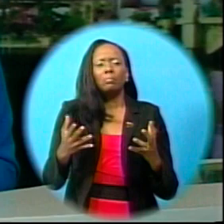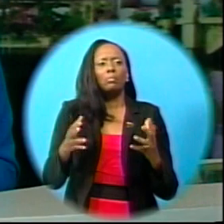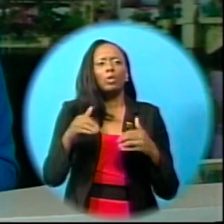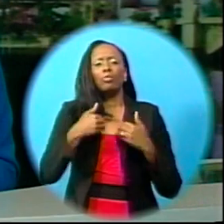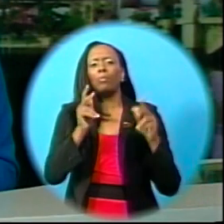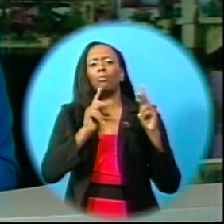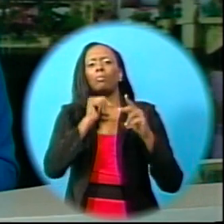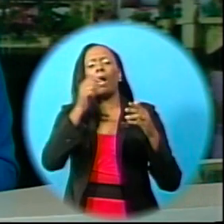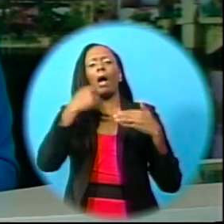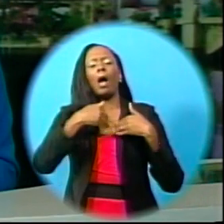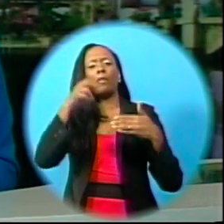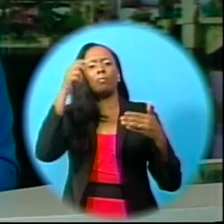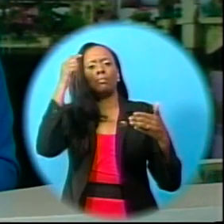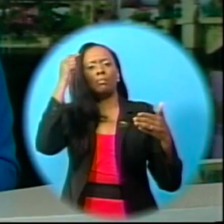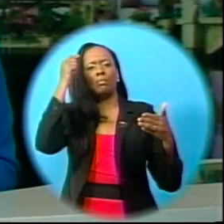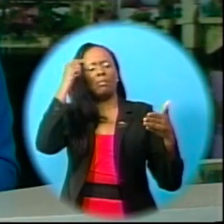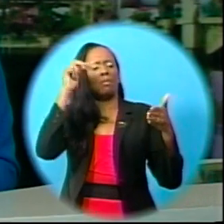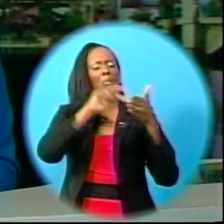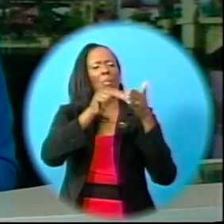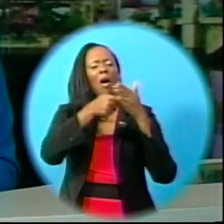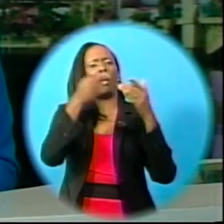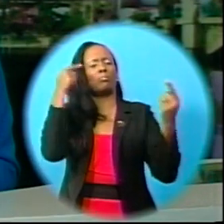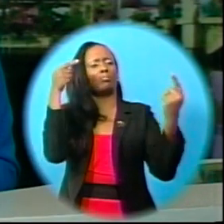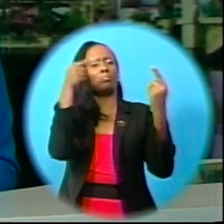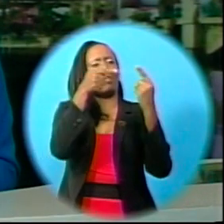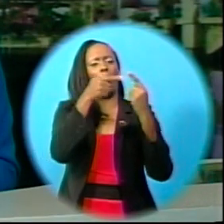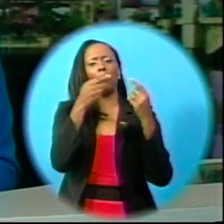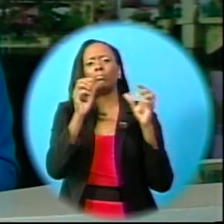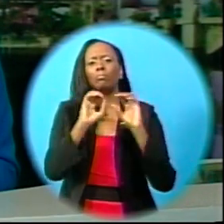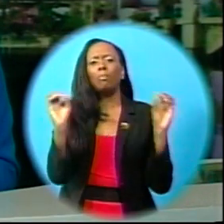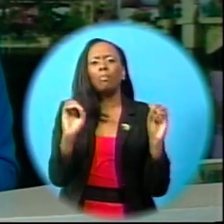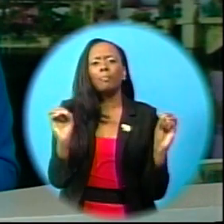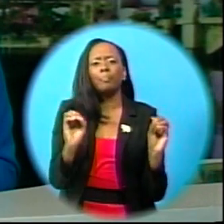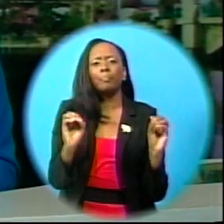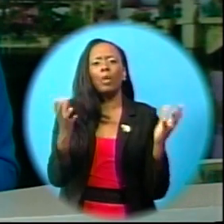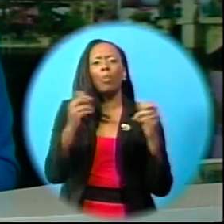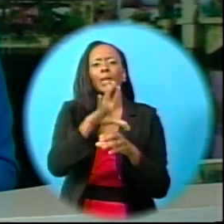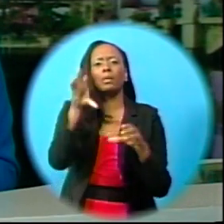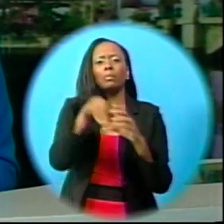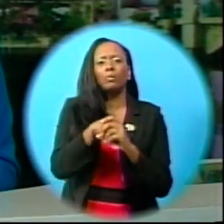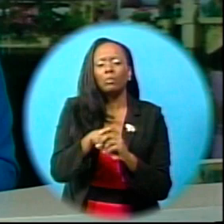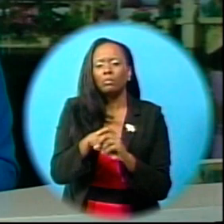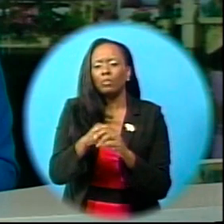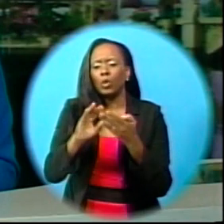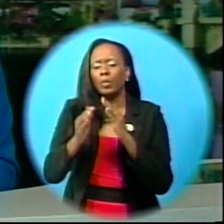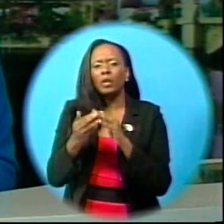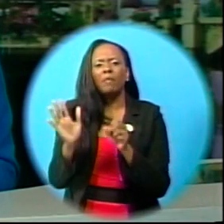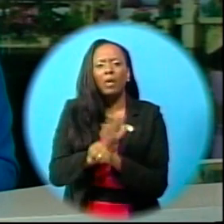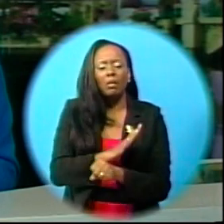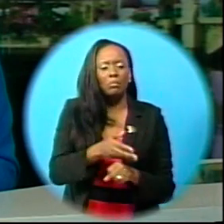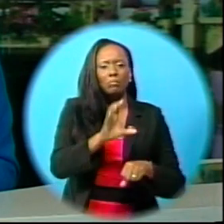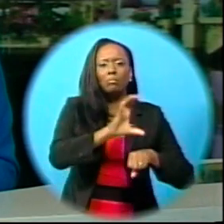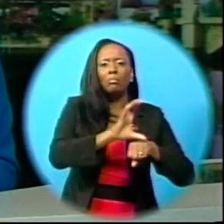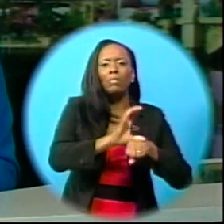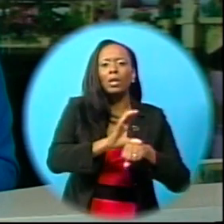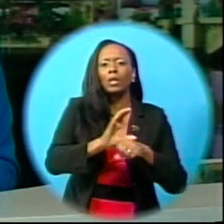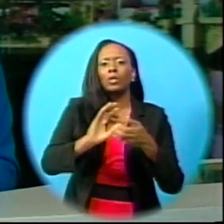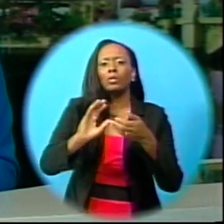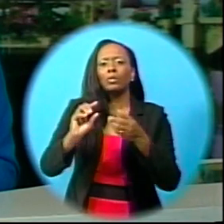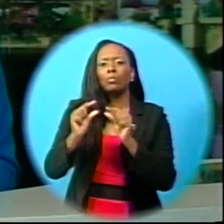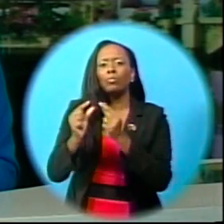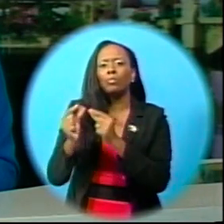among society's young men and notes the initiative will involve all facets of the community, including churches, community